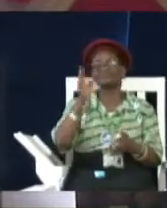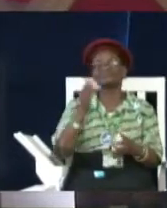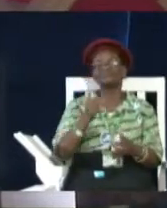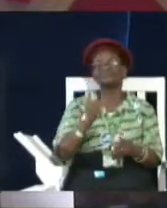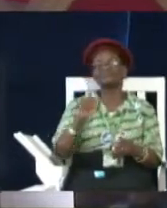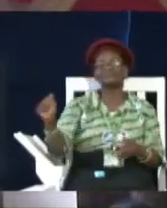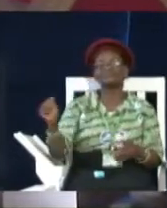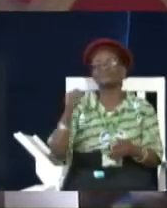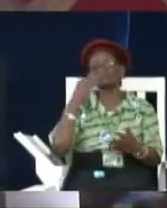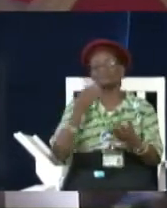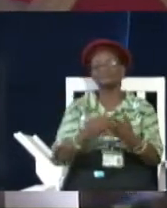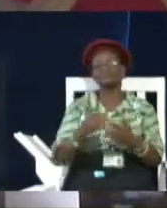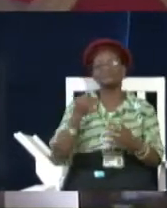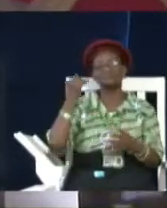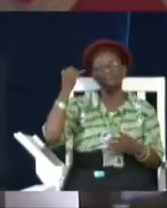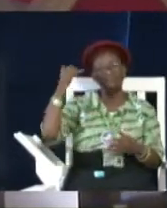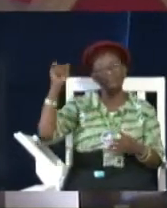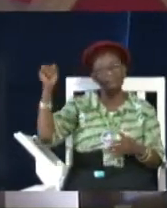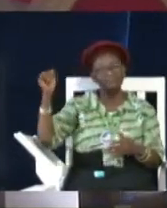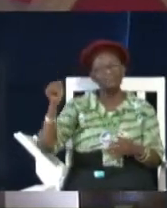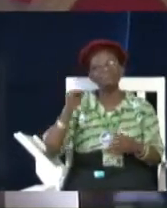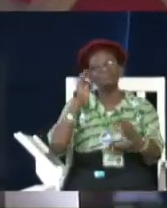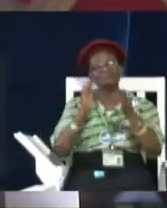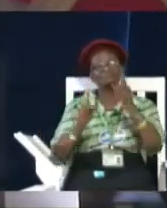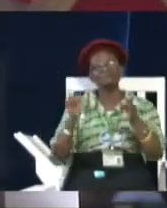for the first speaker of tonight,